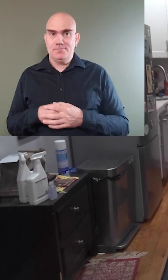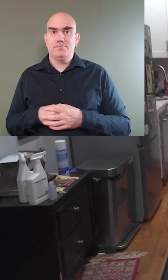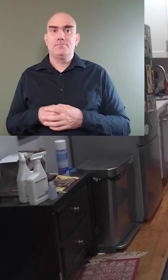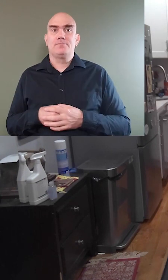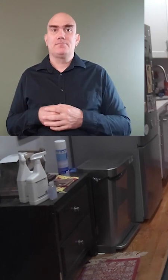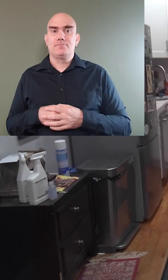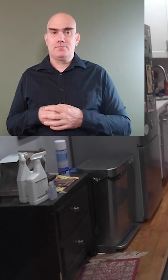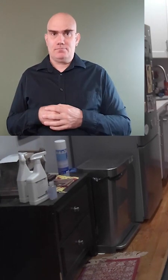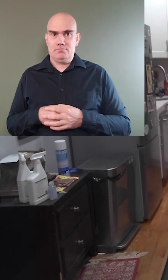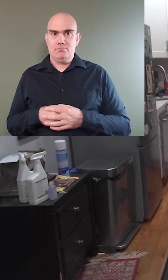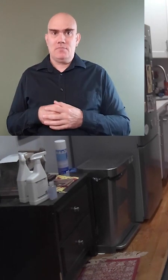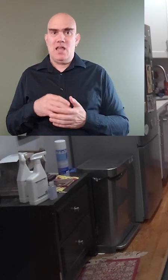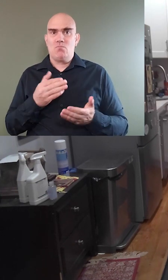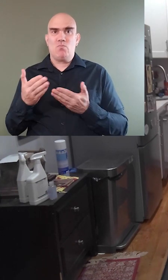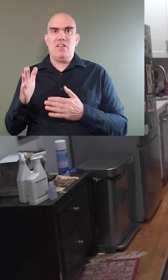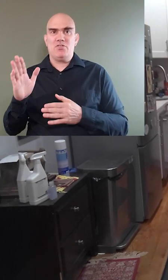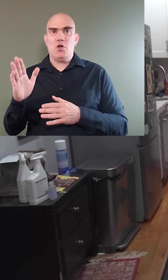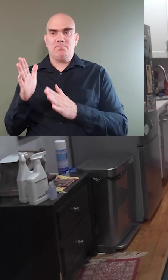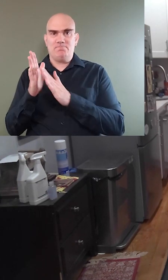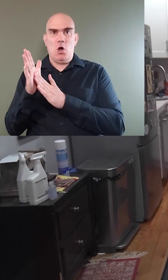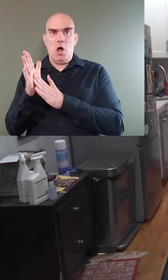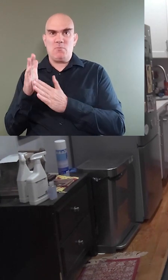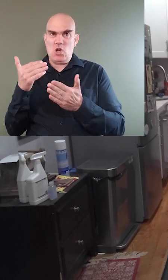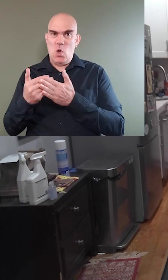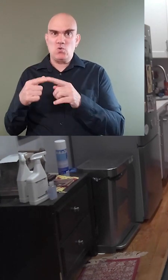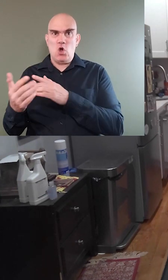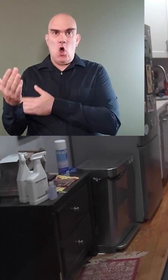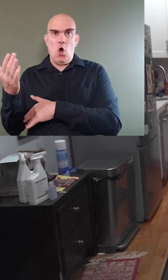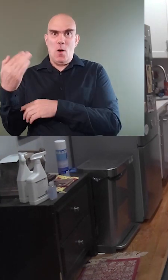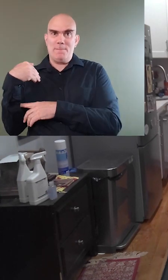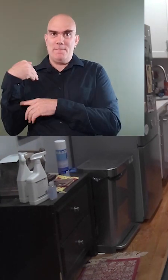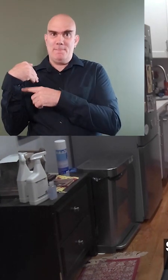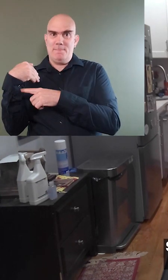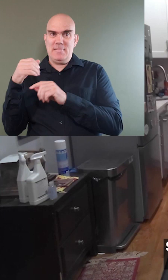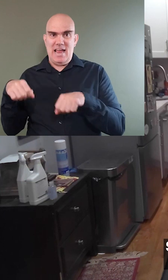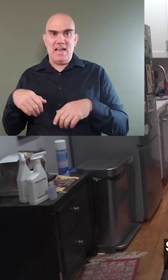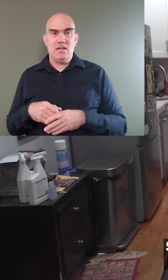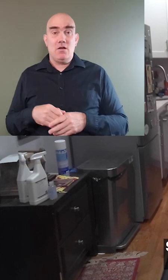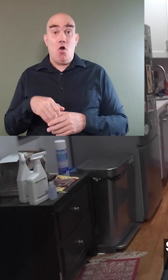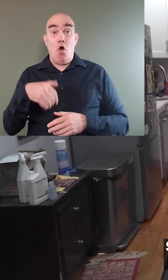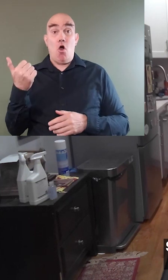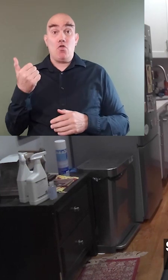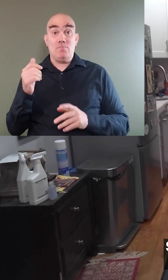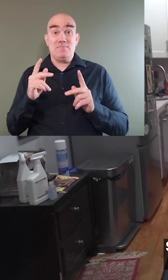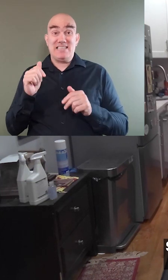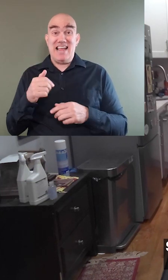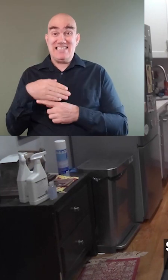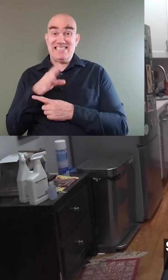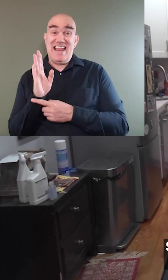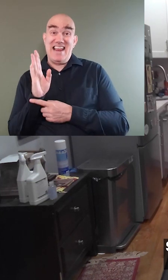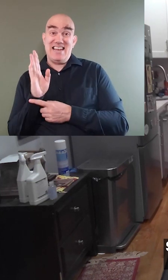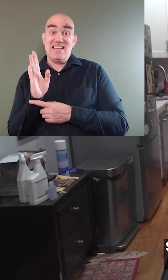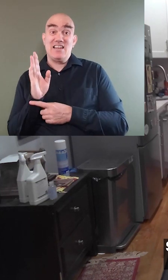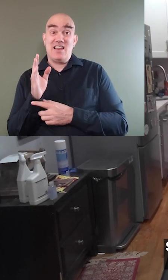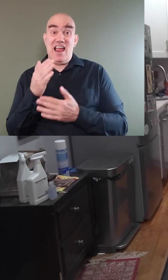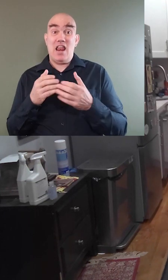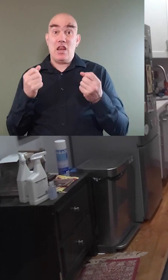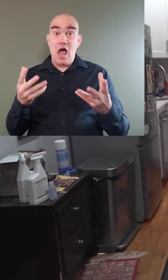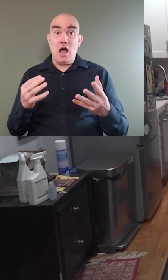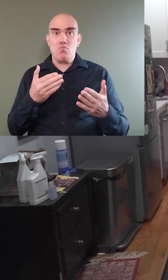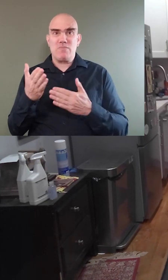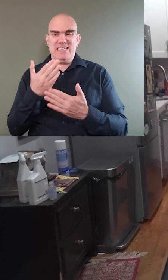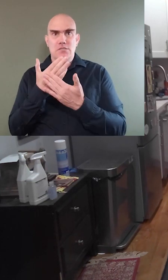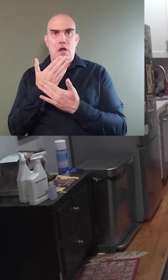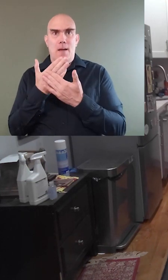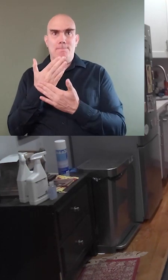a lot and bring their palm very close to their arm. Some people can extend their hand a lot and bring